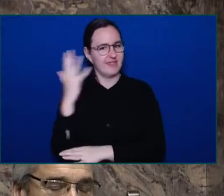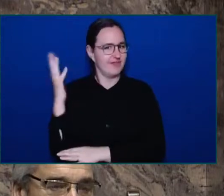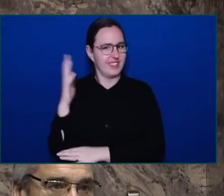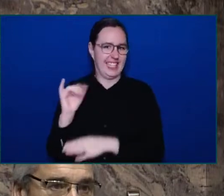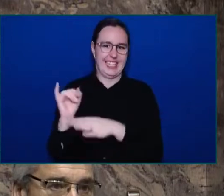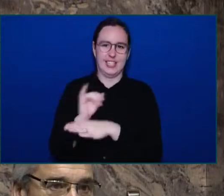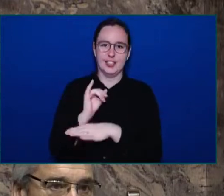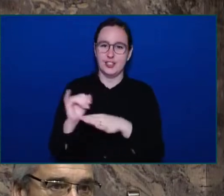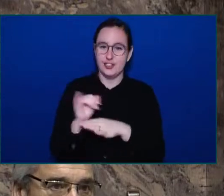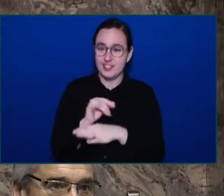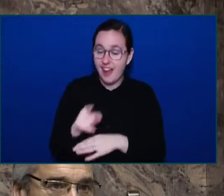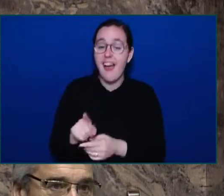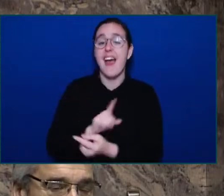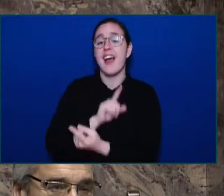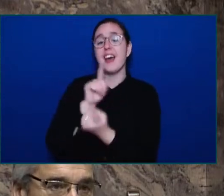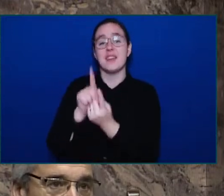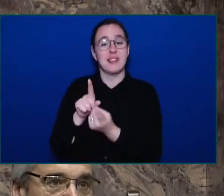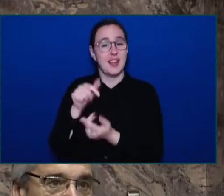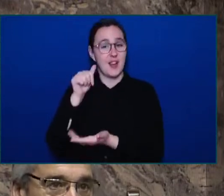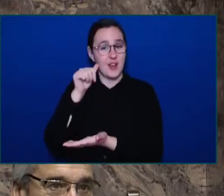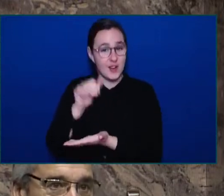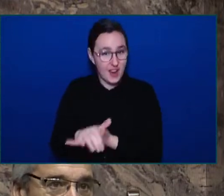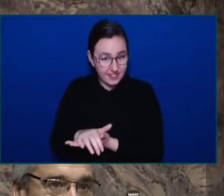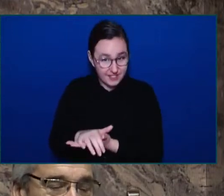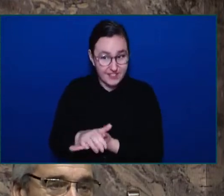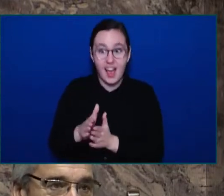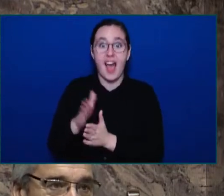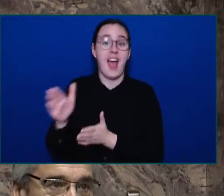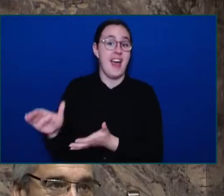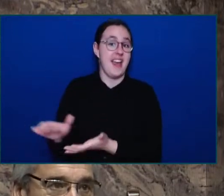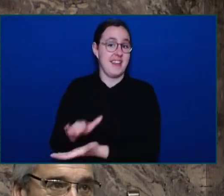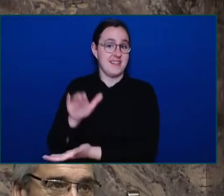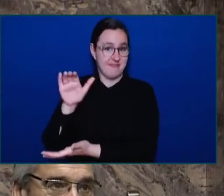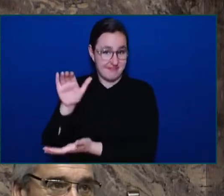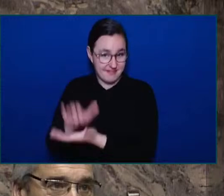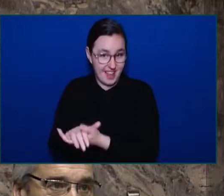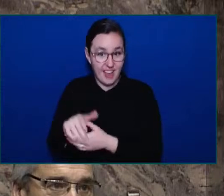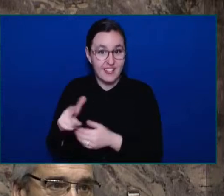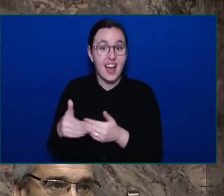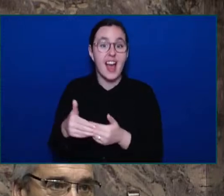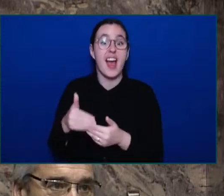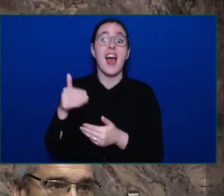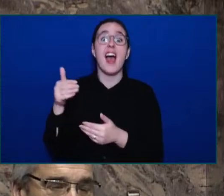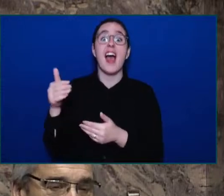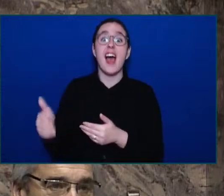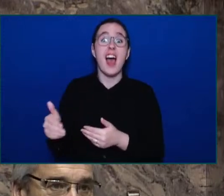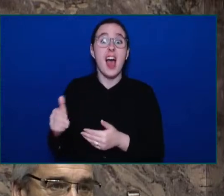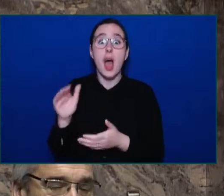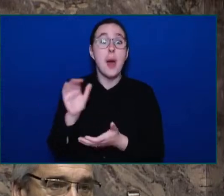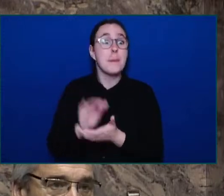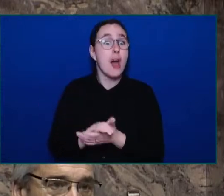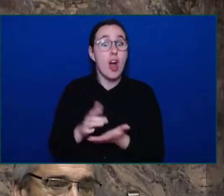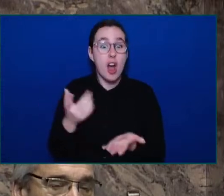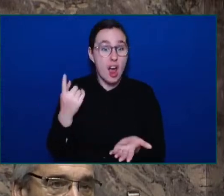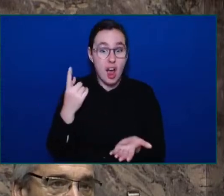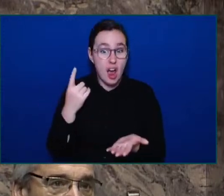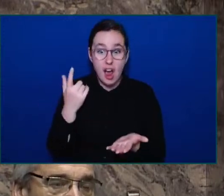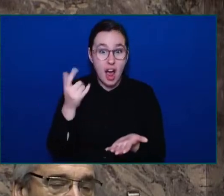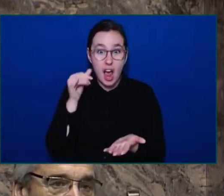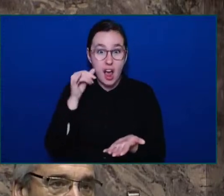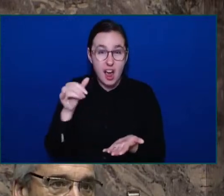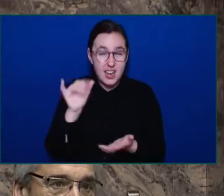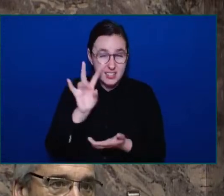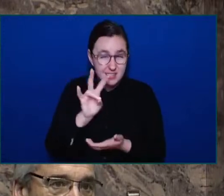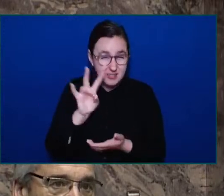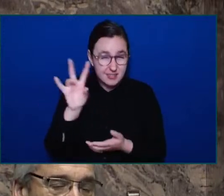celebrated 77 years together before the sad passing of Helen in 2021. In 1947, the couple moved